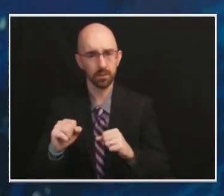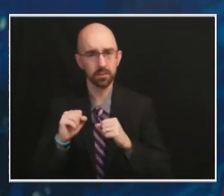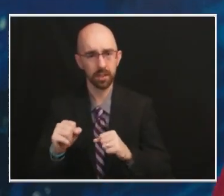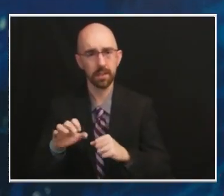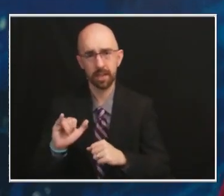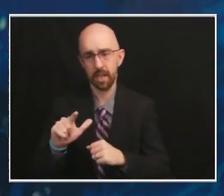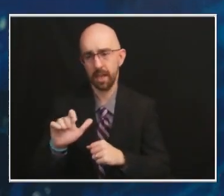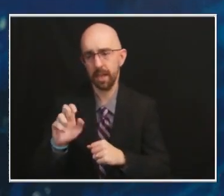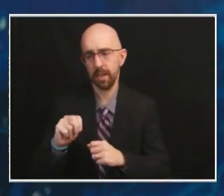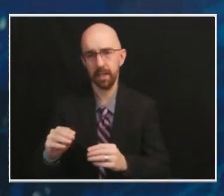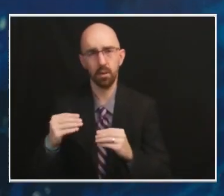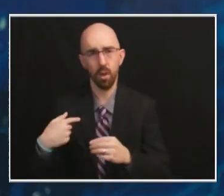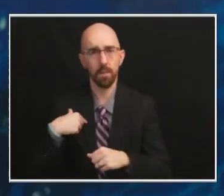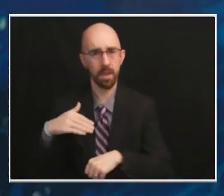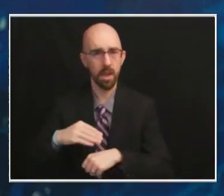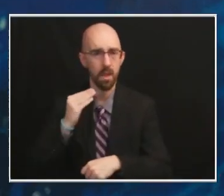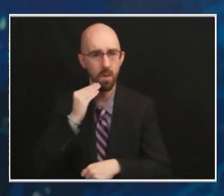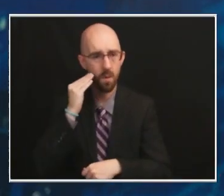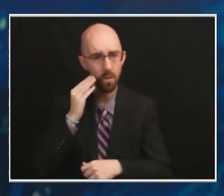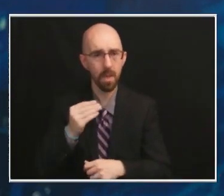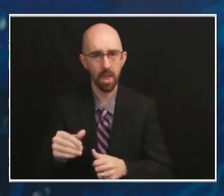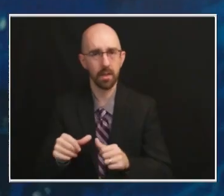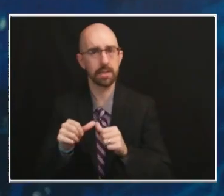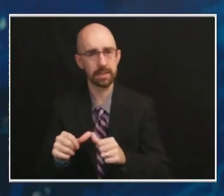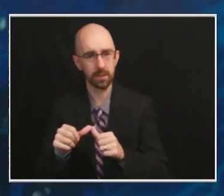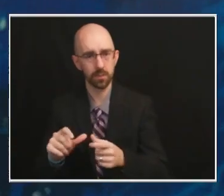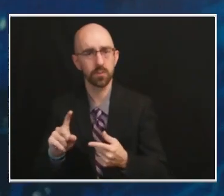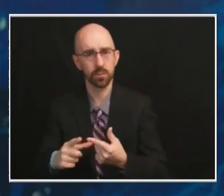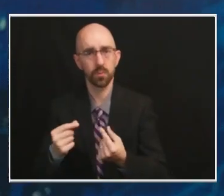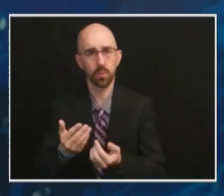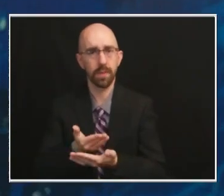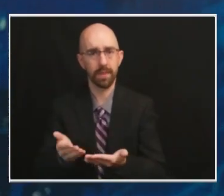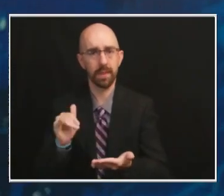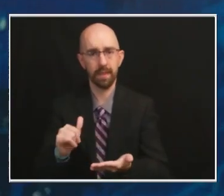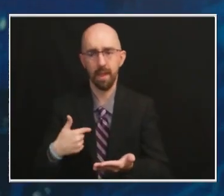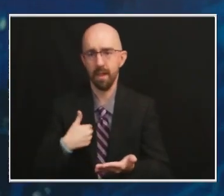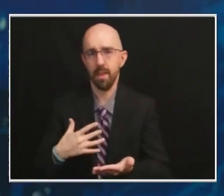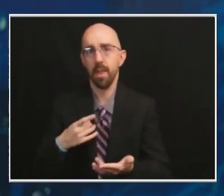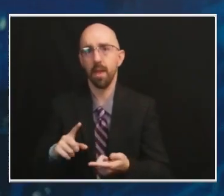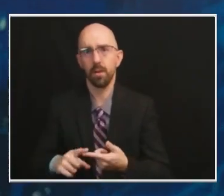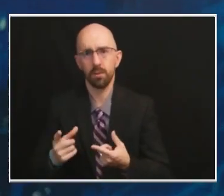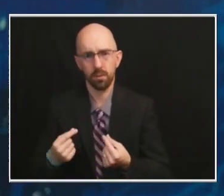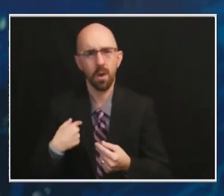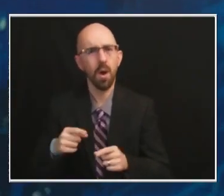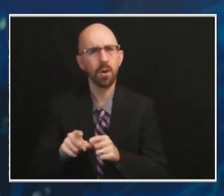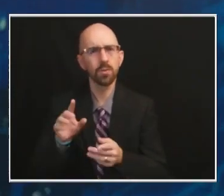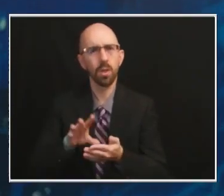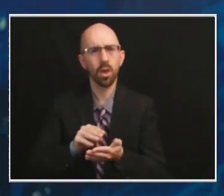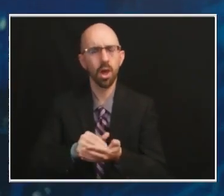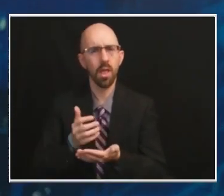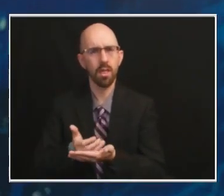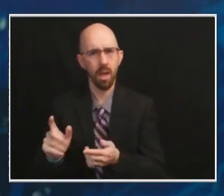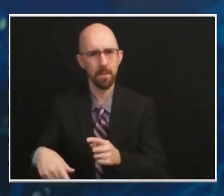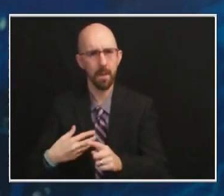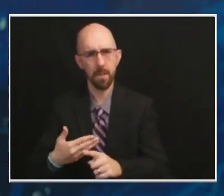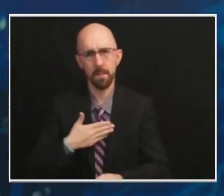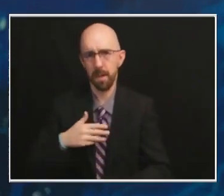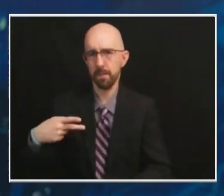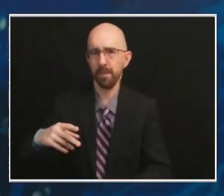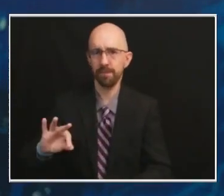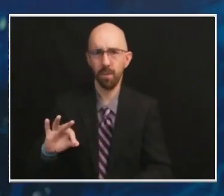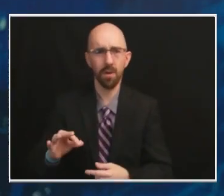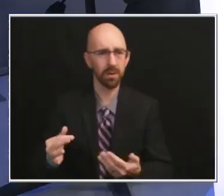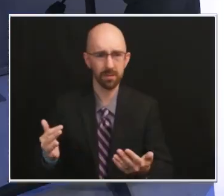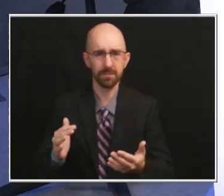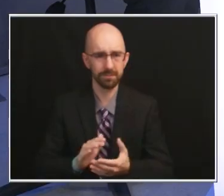home, and continue to do the things that I like to do. And I also learned a lot about my pelvic floor. Which we